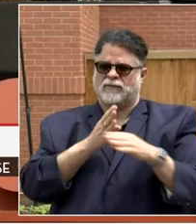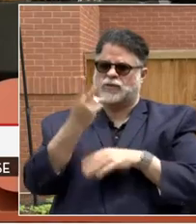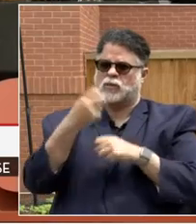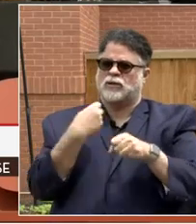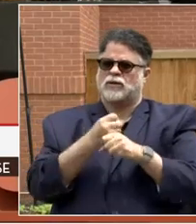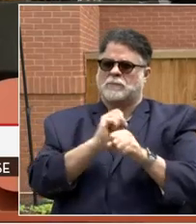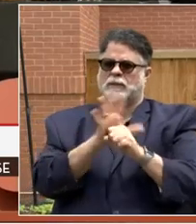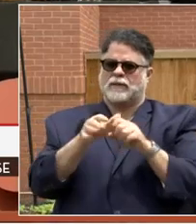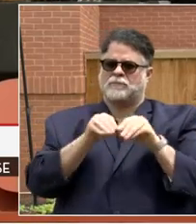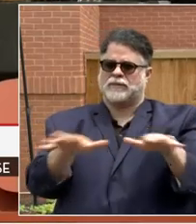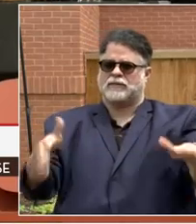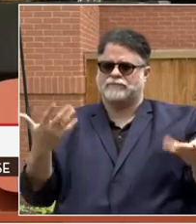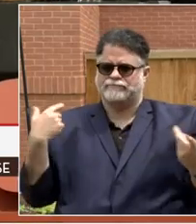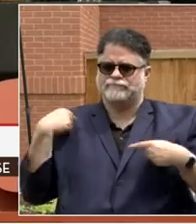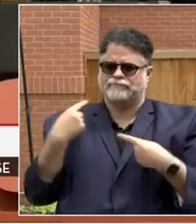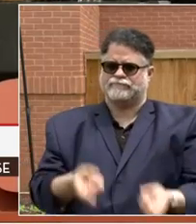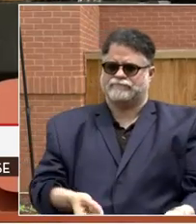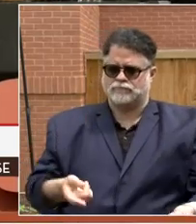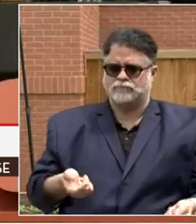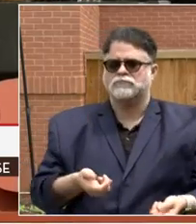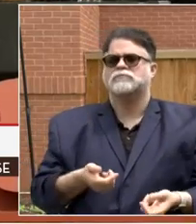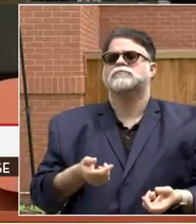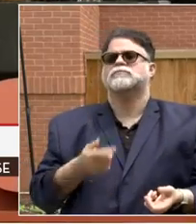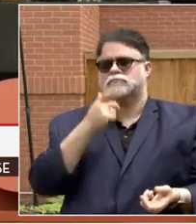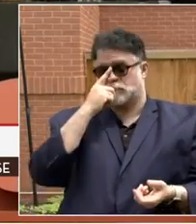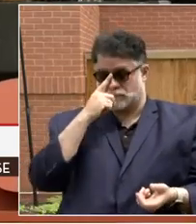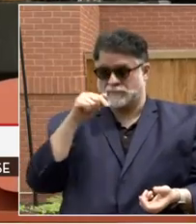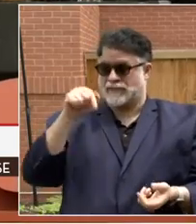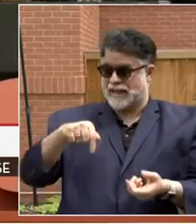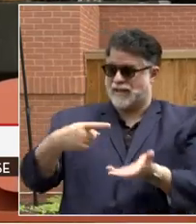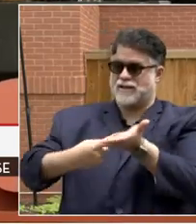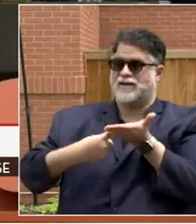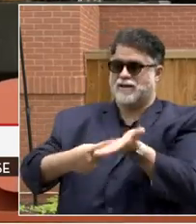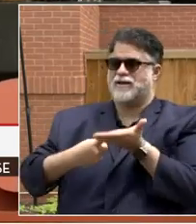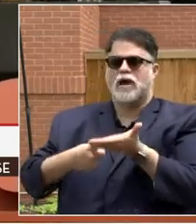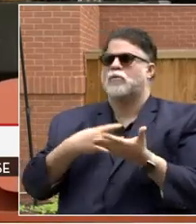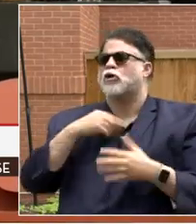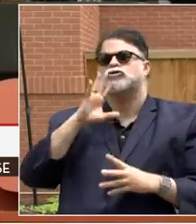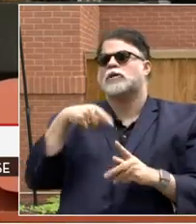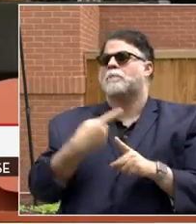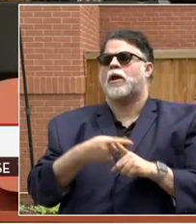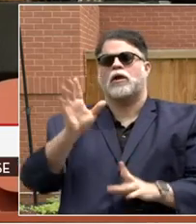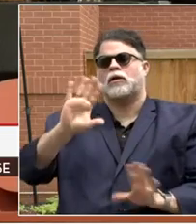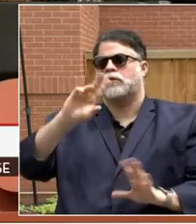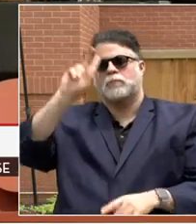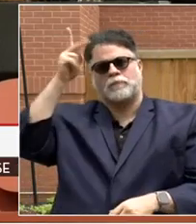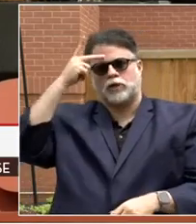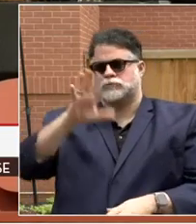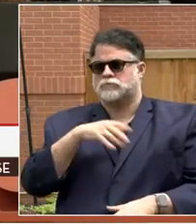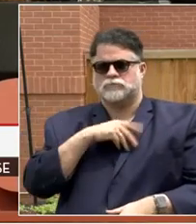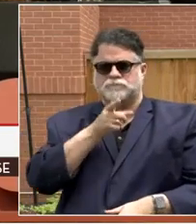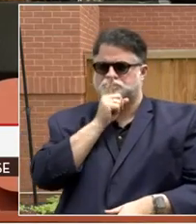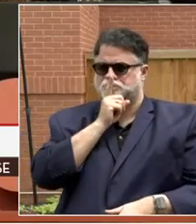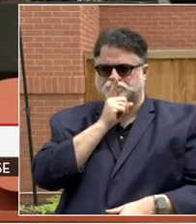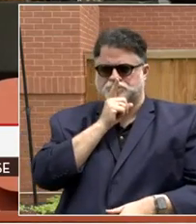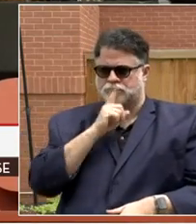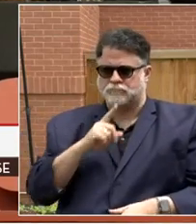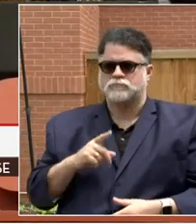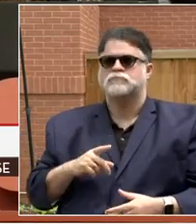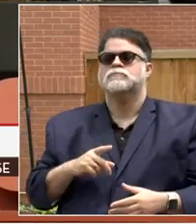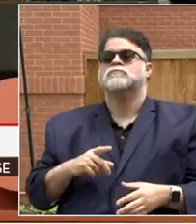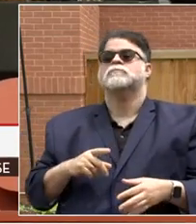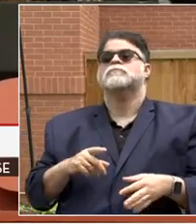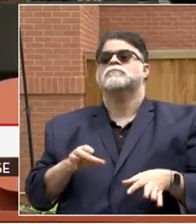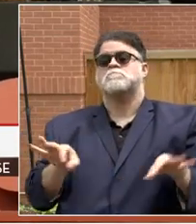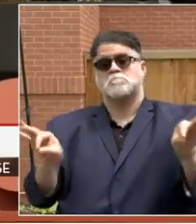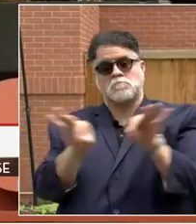something in the debate, although we're not here to do politics, but it is an important thing for everybody to know.